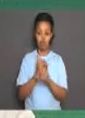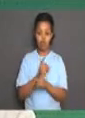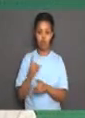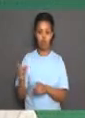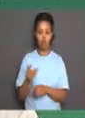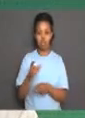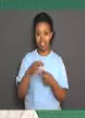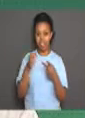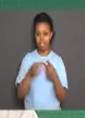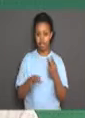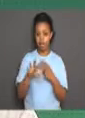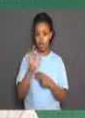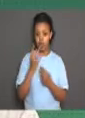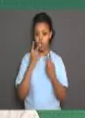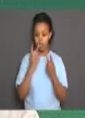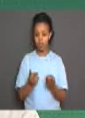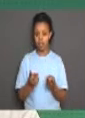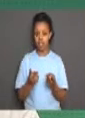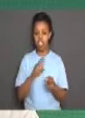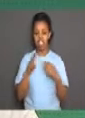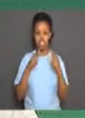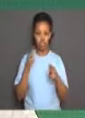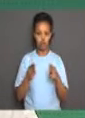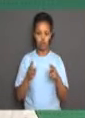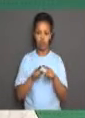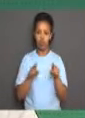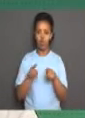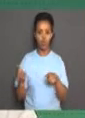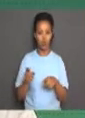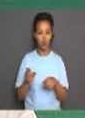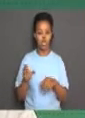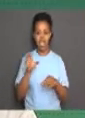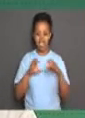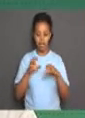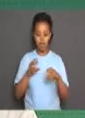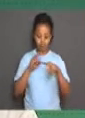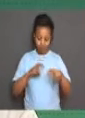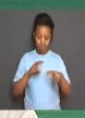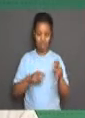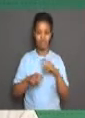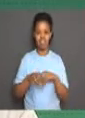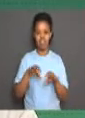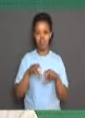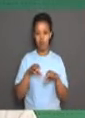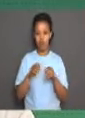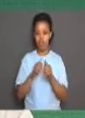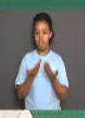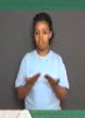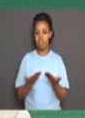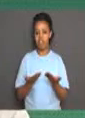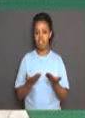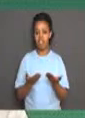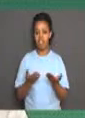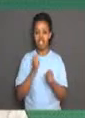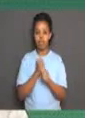selection, scientists have studied various chemicals and how they function in